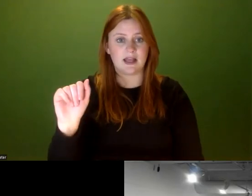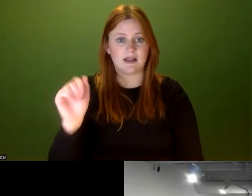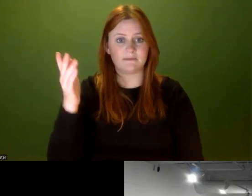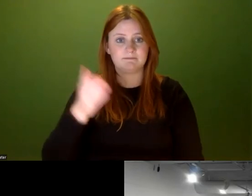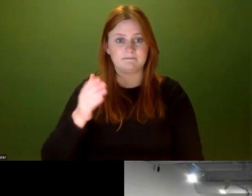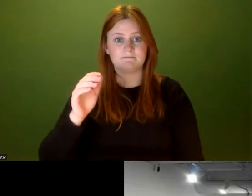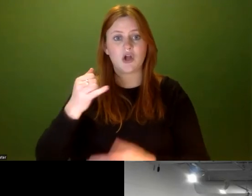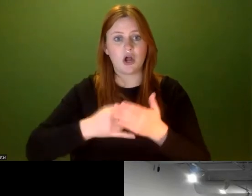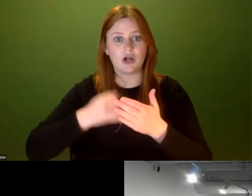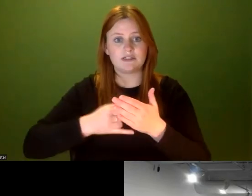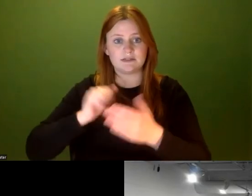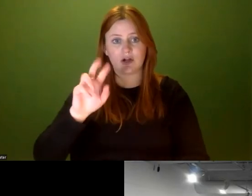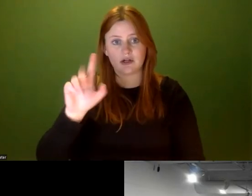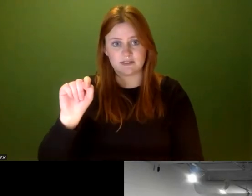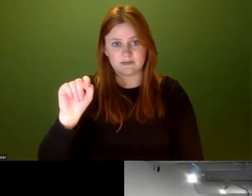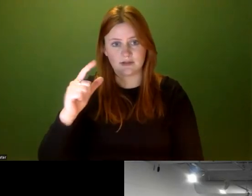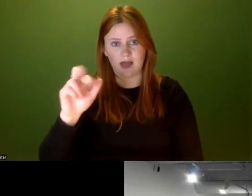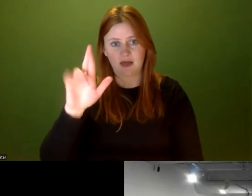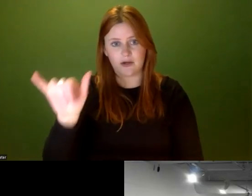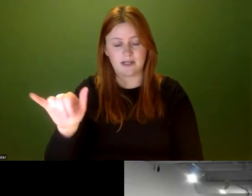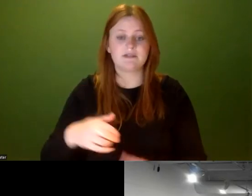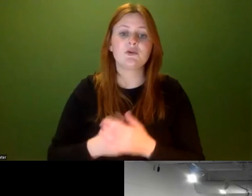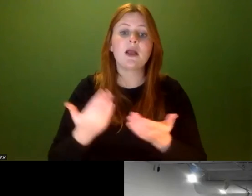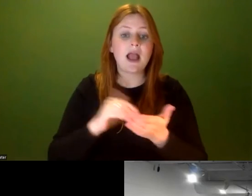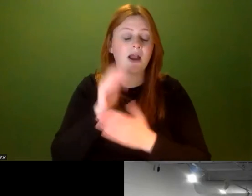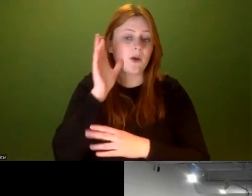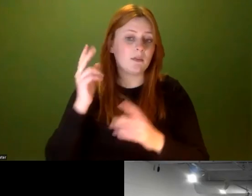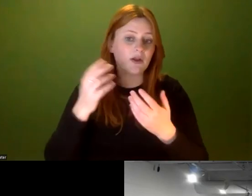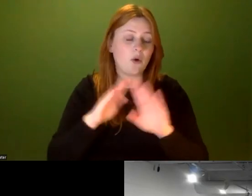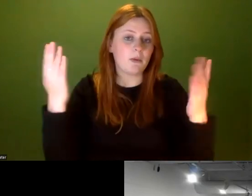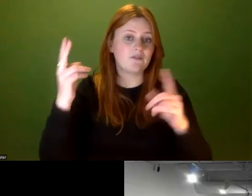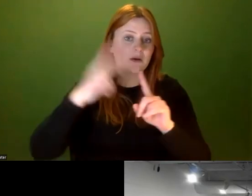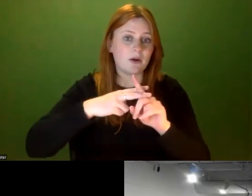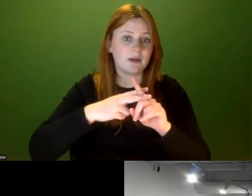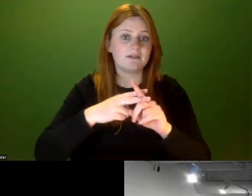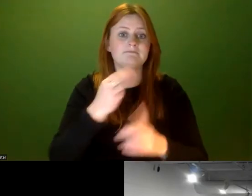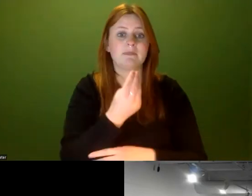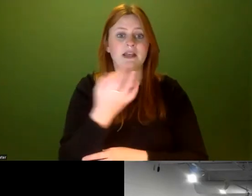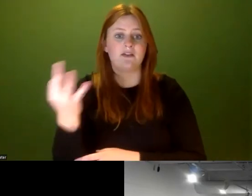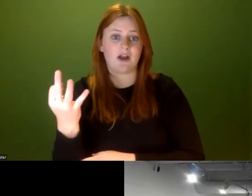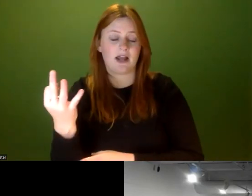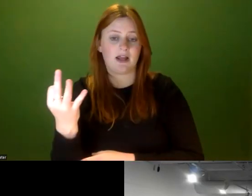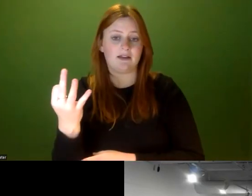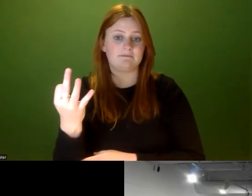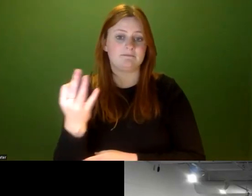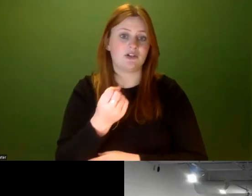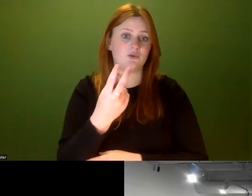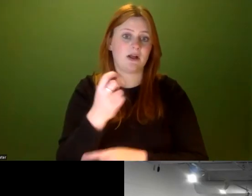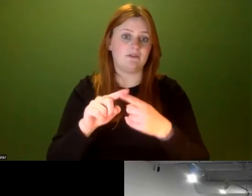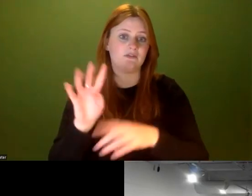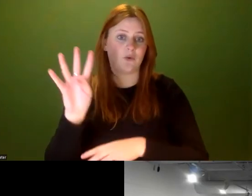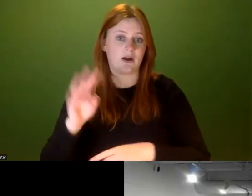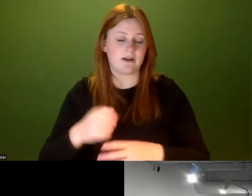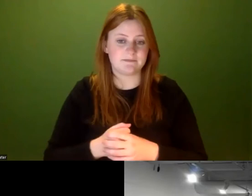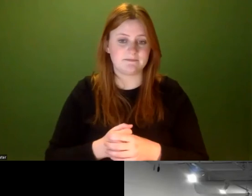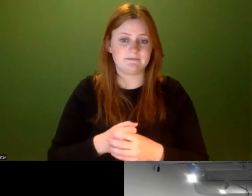uwinnipeg.ca/art-gallery. And so again, the exhibition will be open by appointment weekdays, 12 to 4, between February 17th and